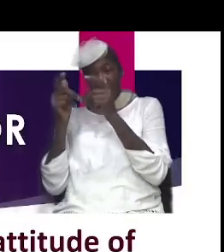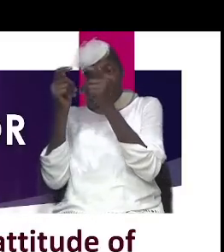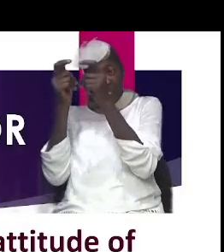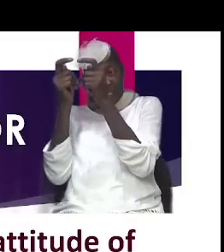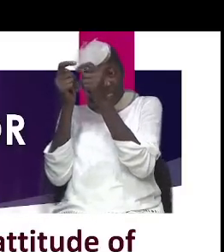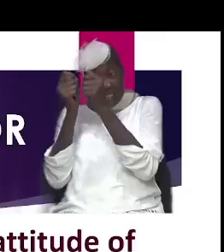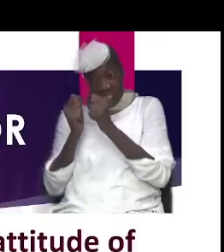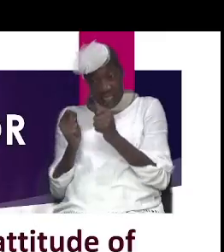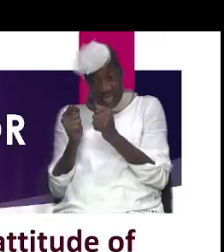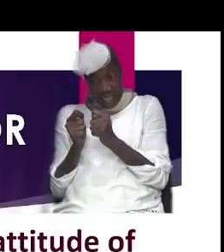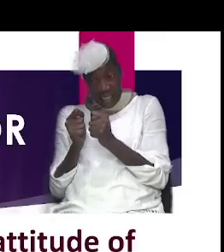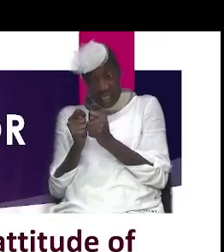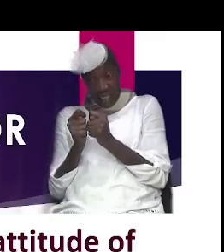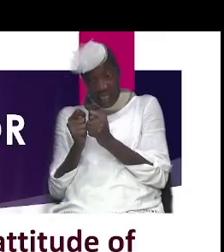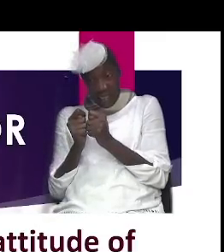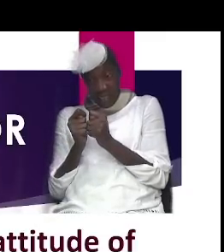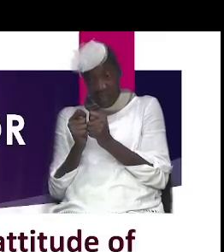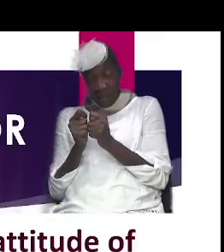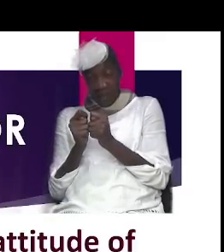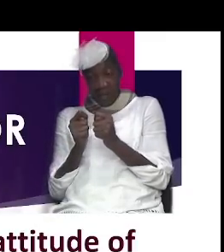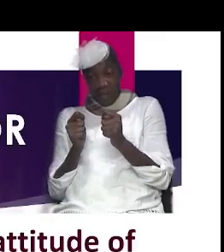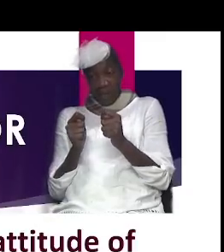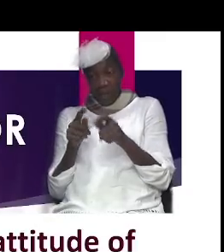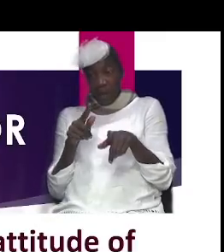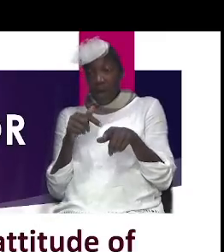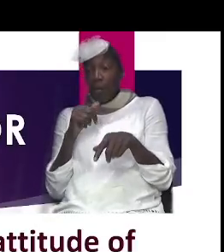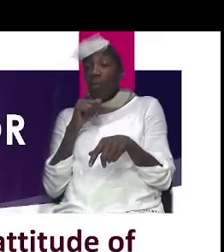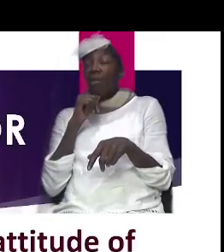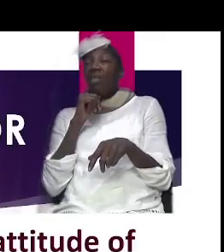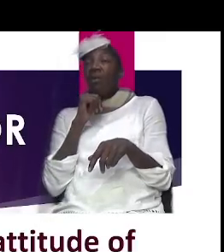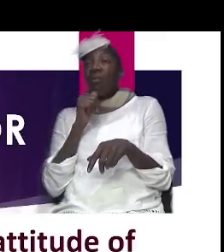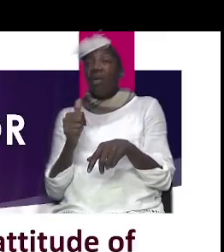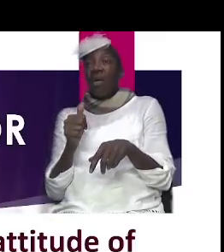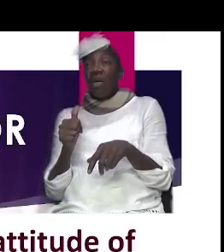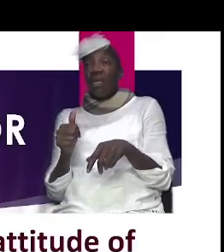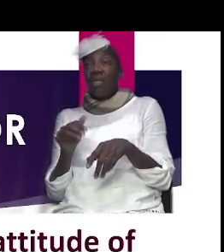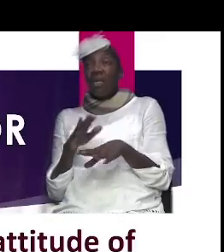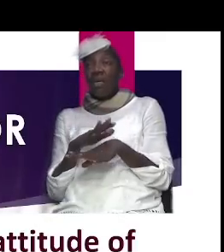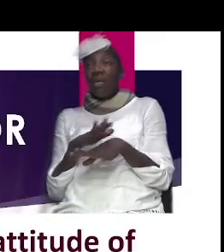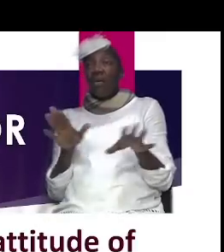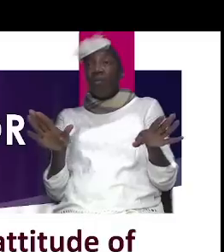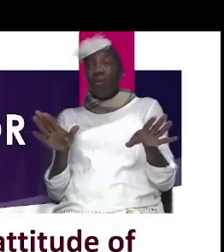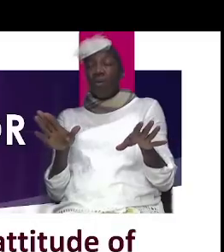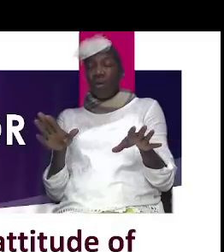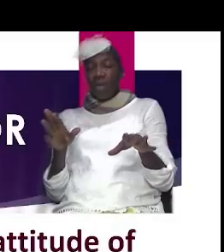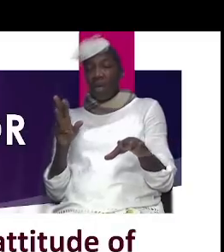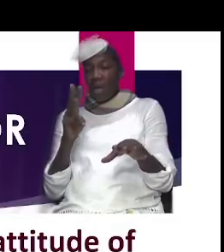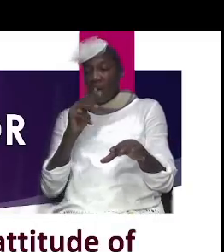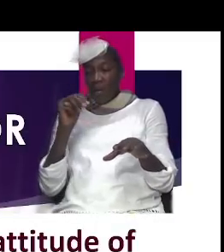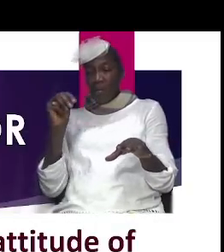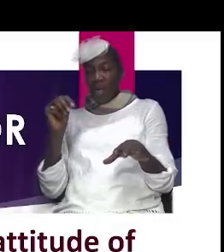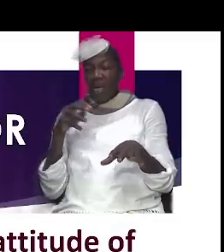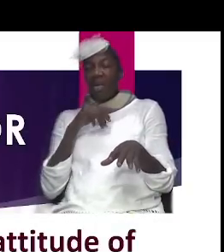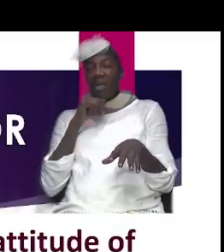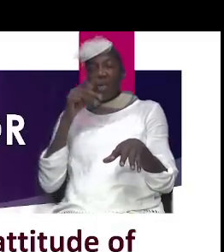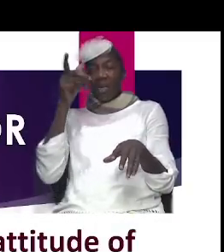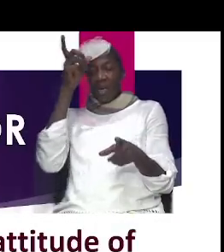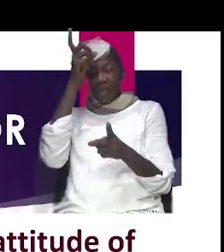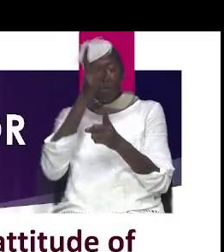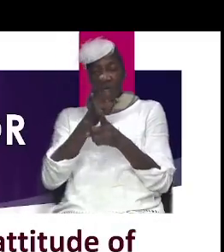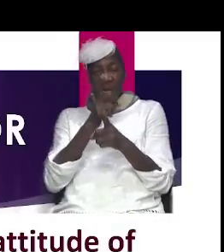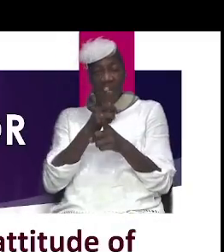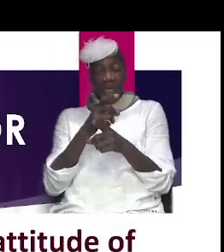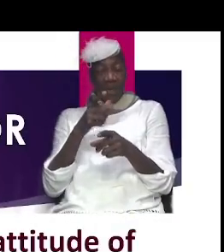not. We see things in a particular way. But as men, we are never right because we are only looking at the outward